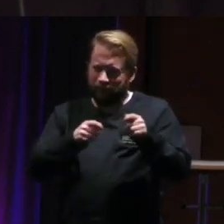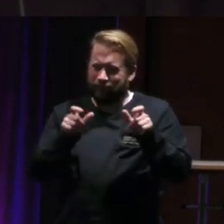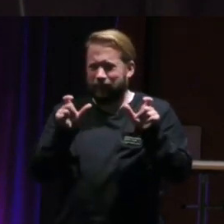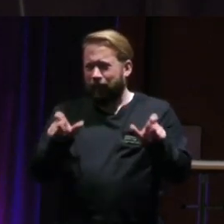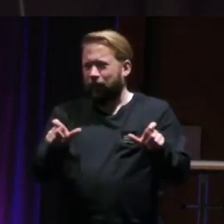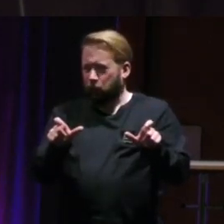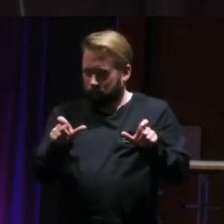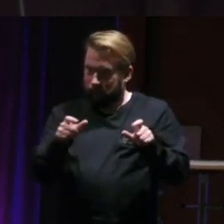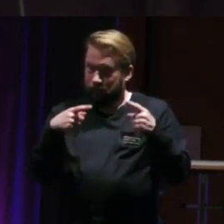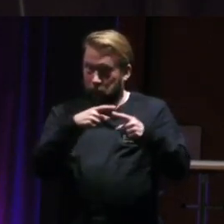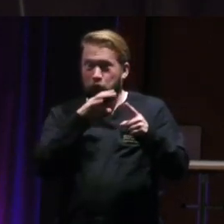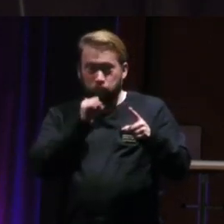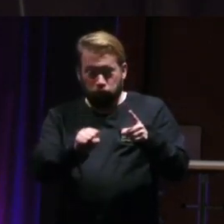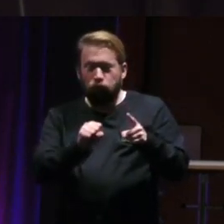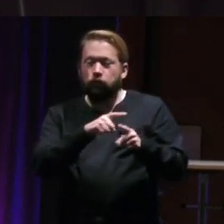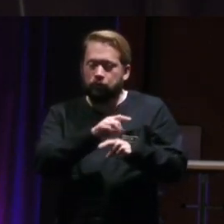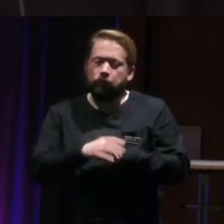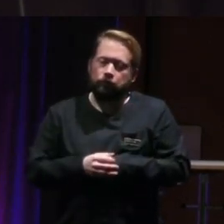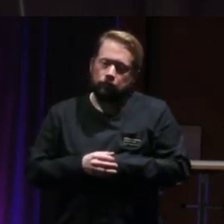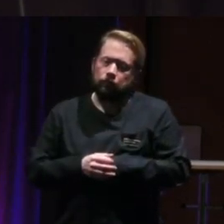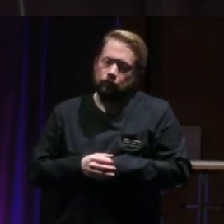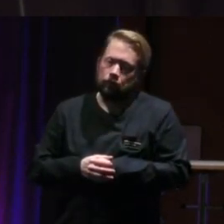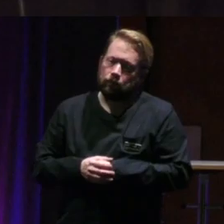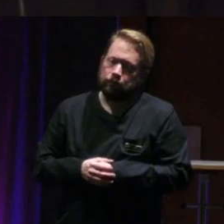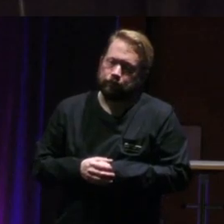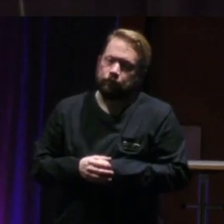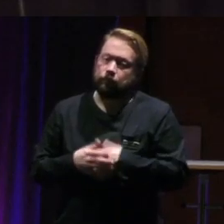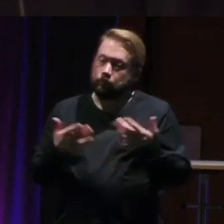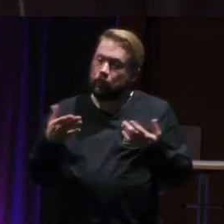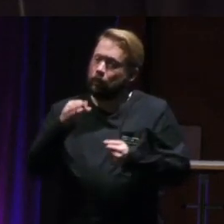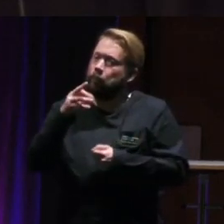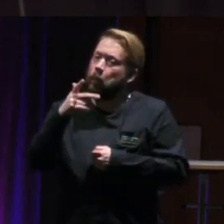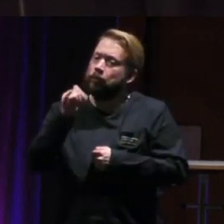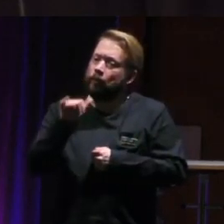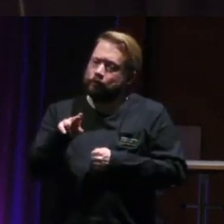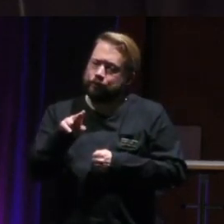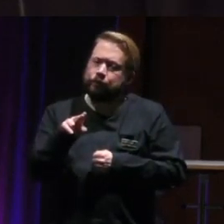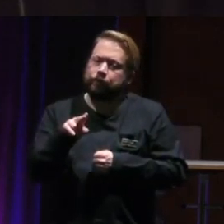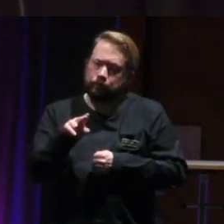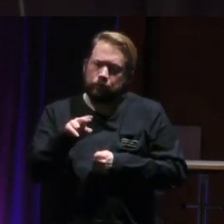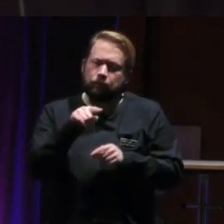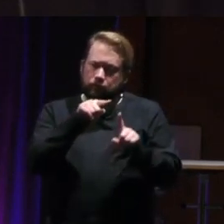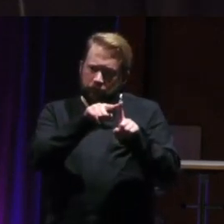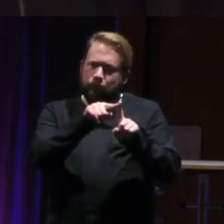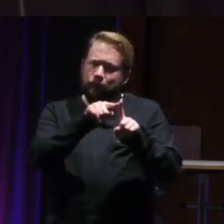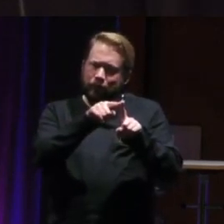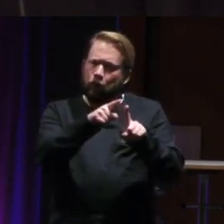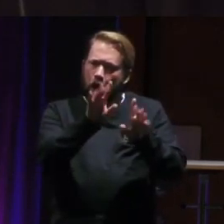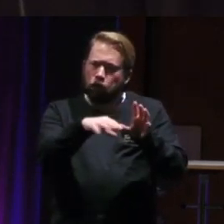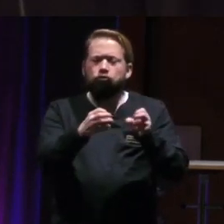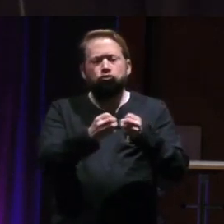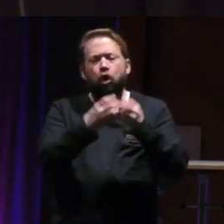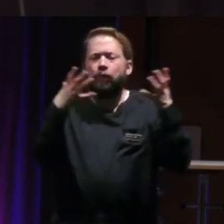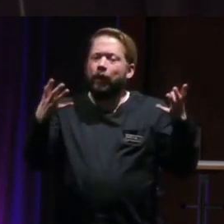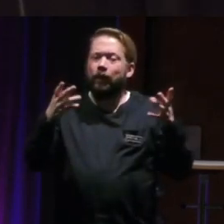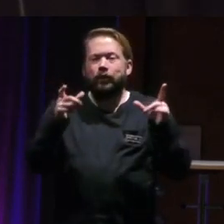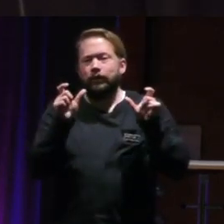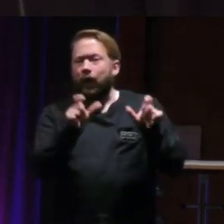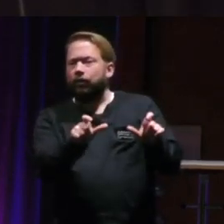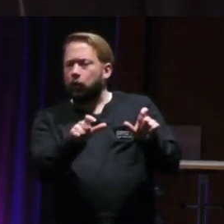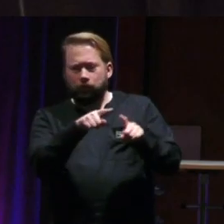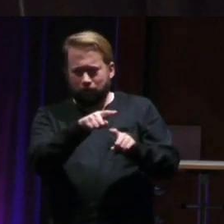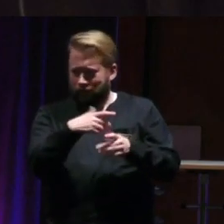like products there. It's not Europe who made it. It's very simple. You can find it on the internet who wrote this law and